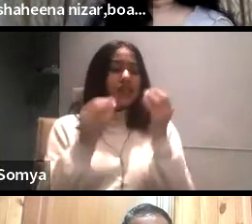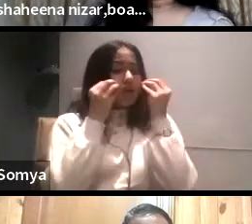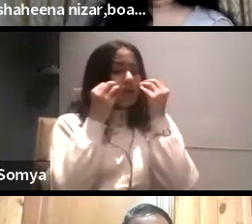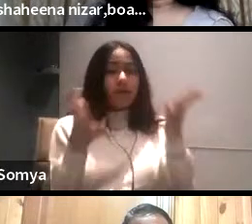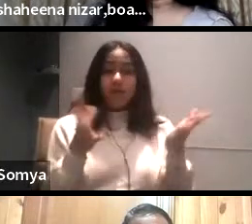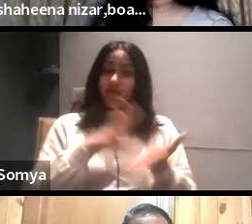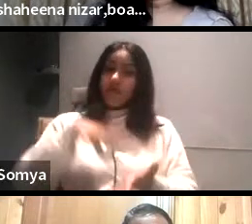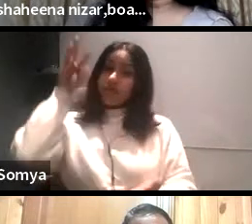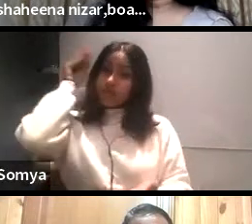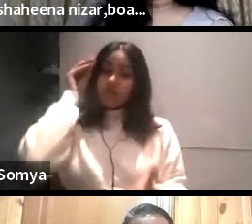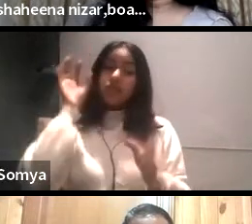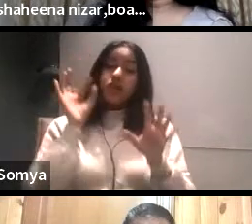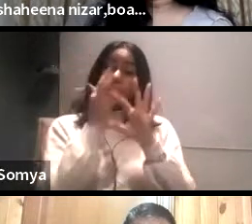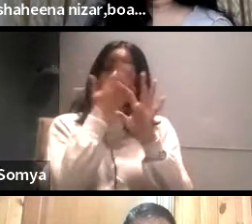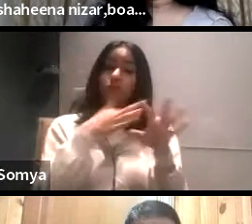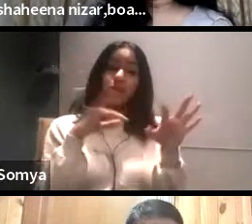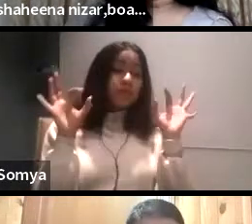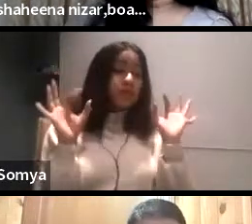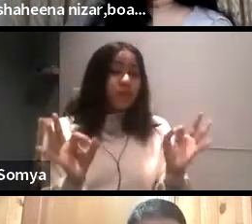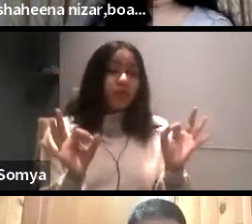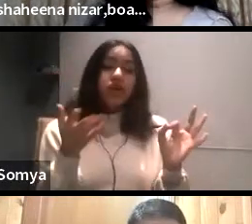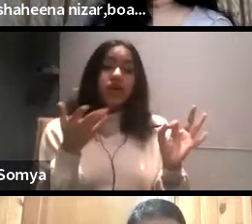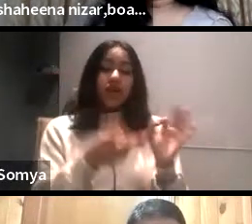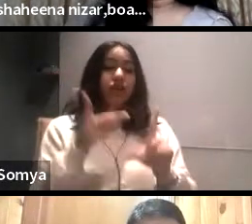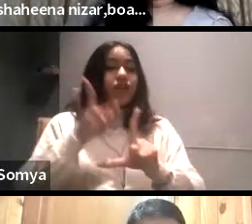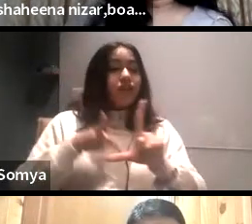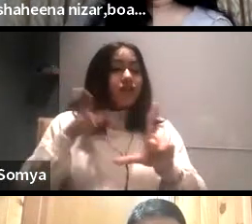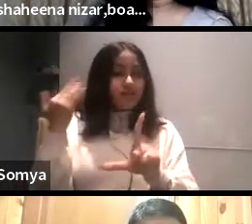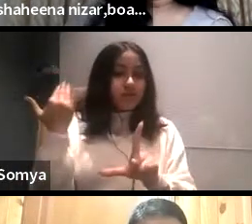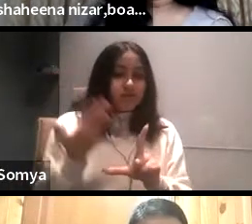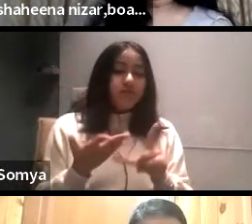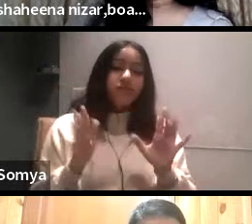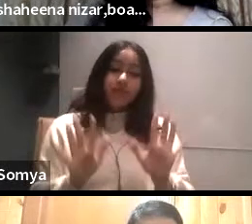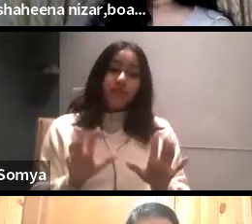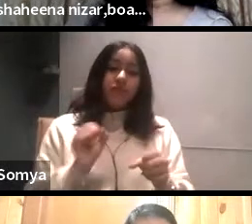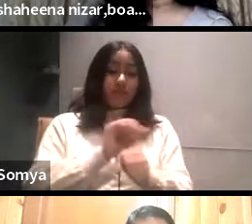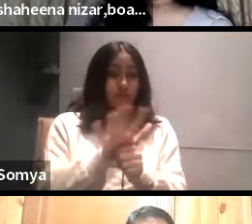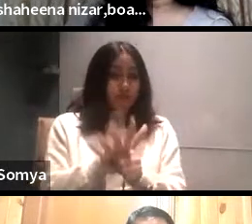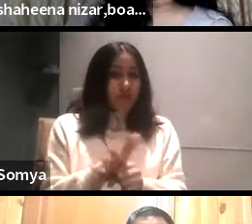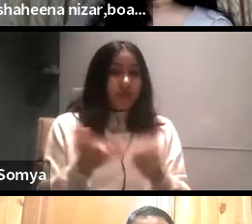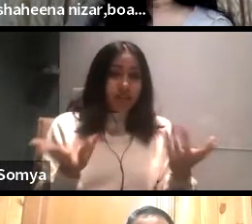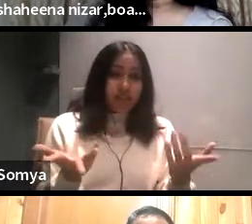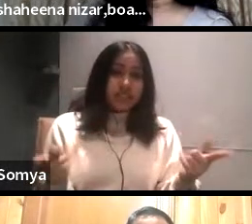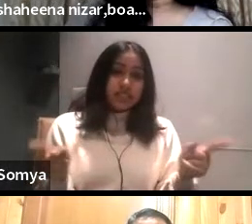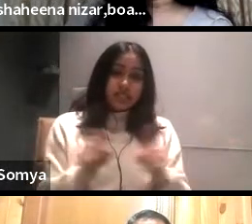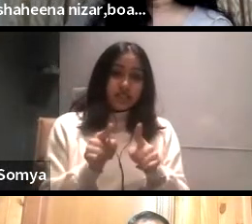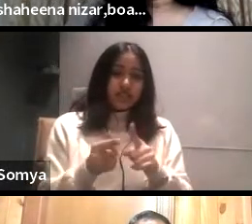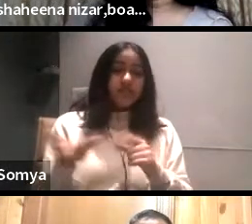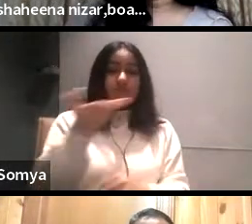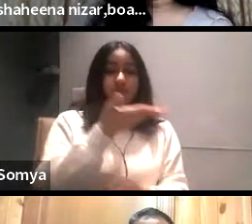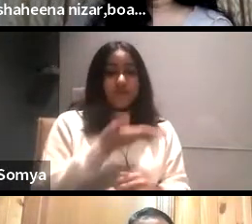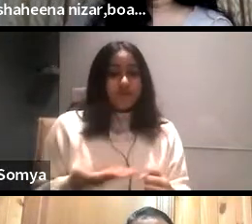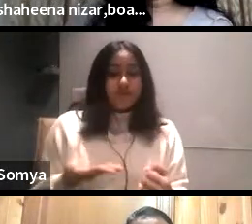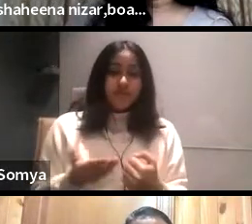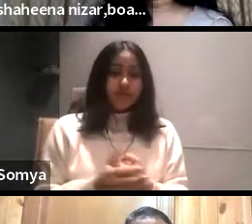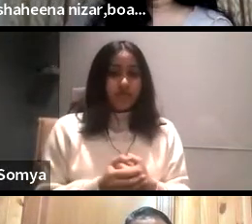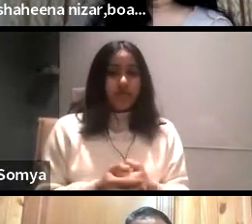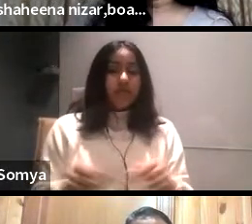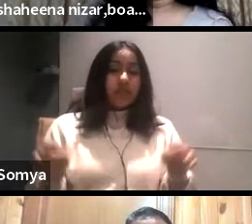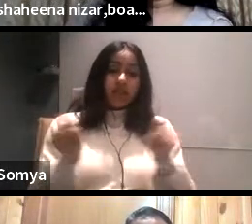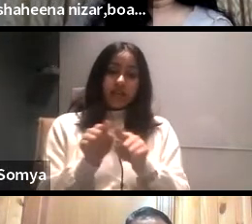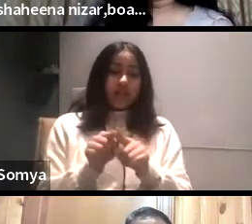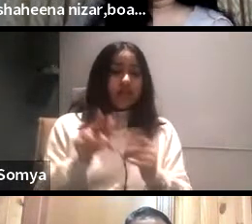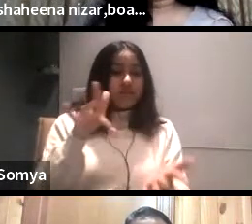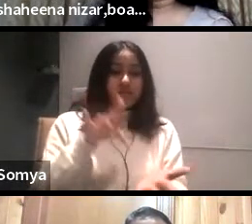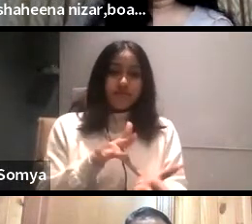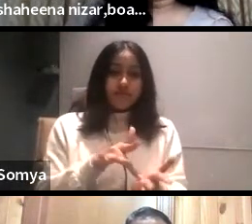But the beautiful thing about COVID and last 2 years, COVID has brought all of us, everyone at the same play